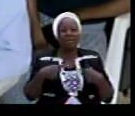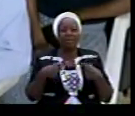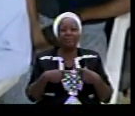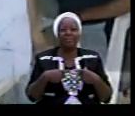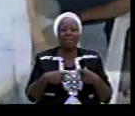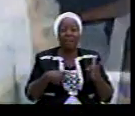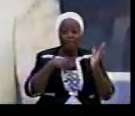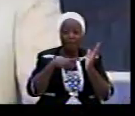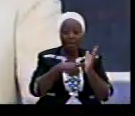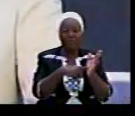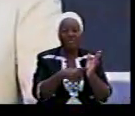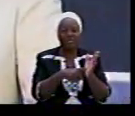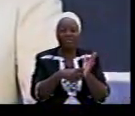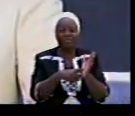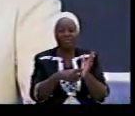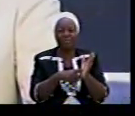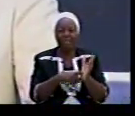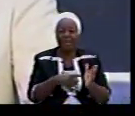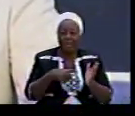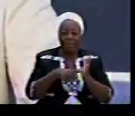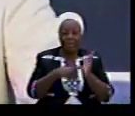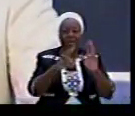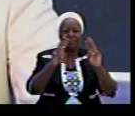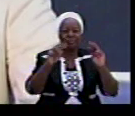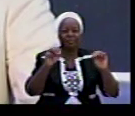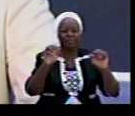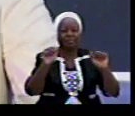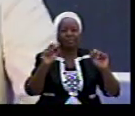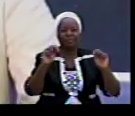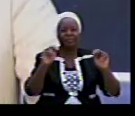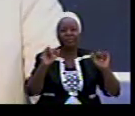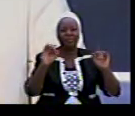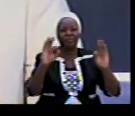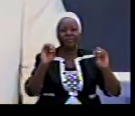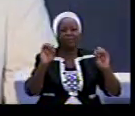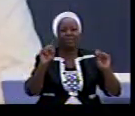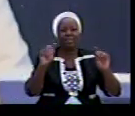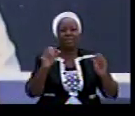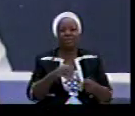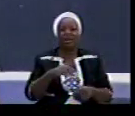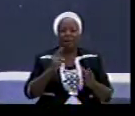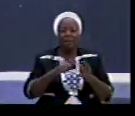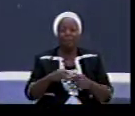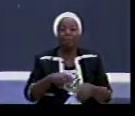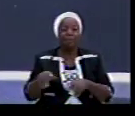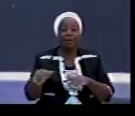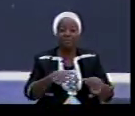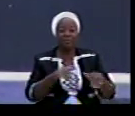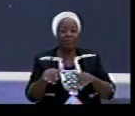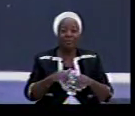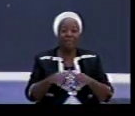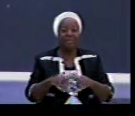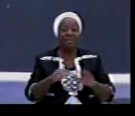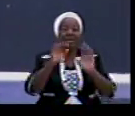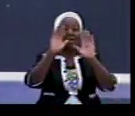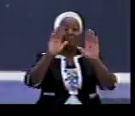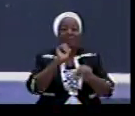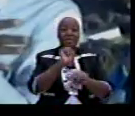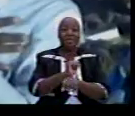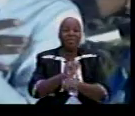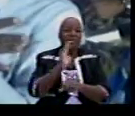Manifestation. Performance. Miracle will come in your life in Jesus'